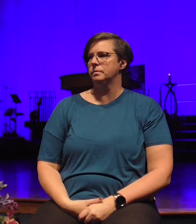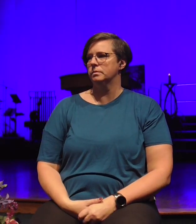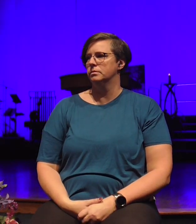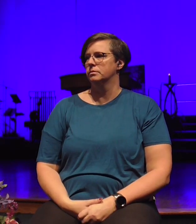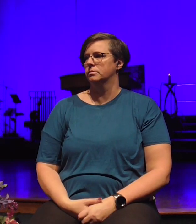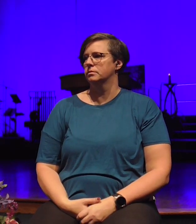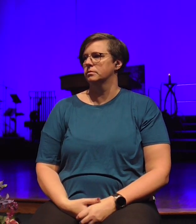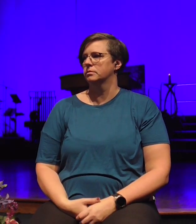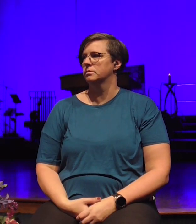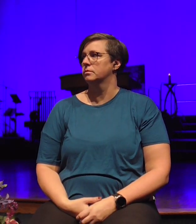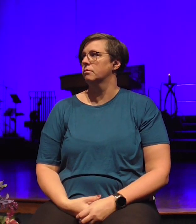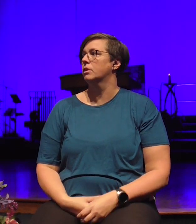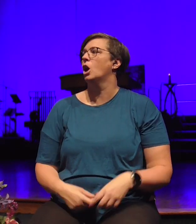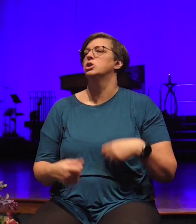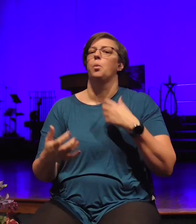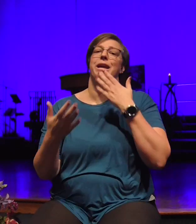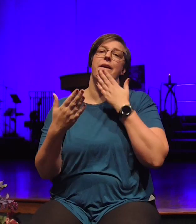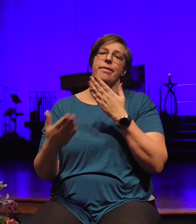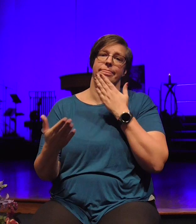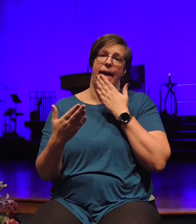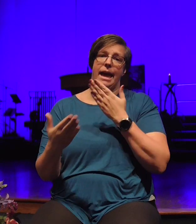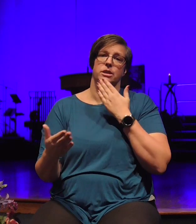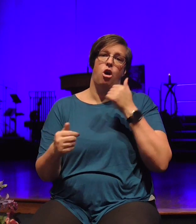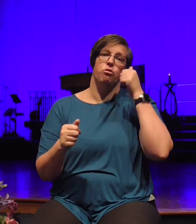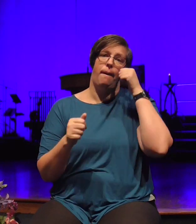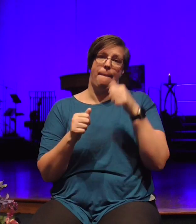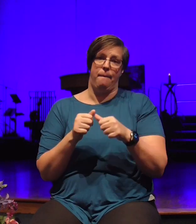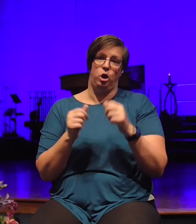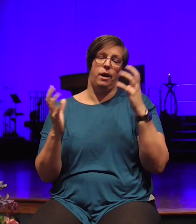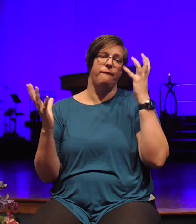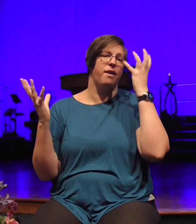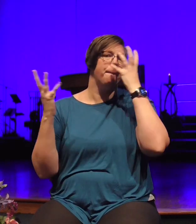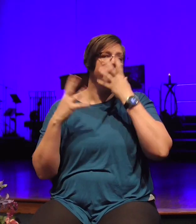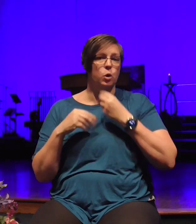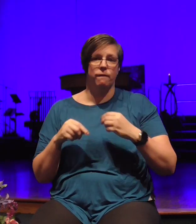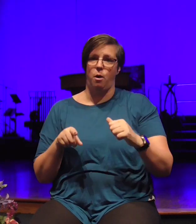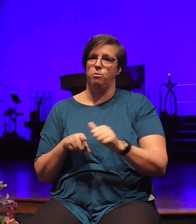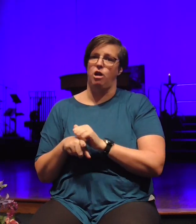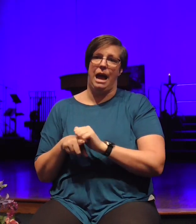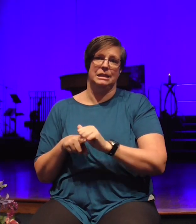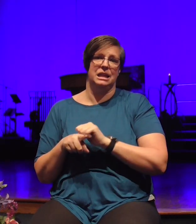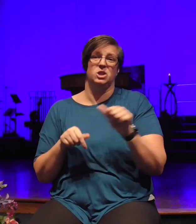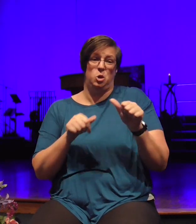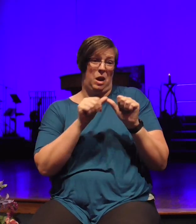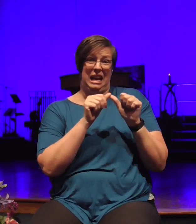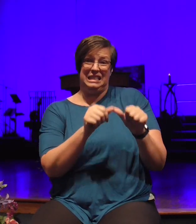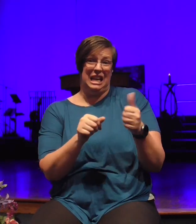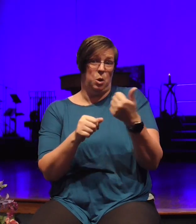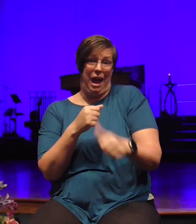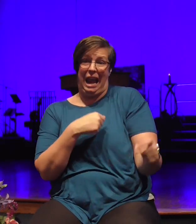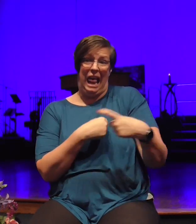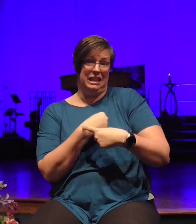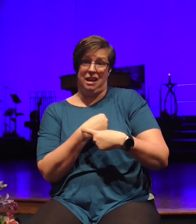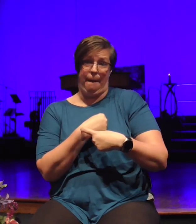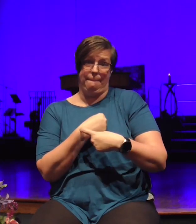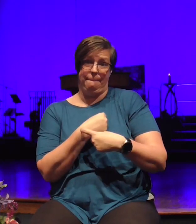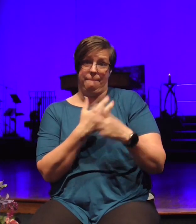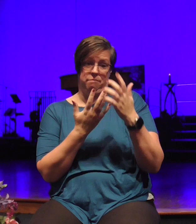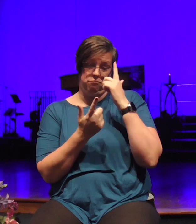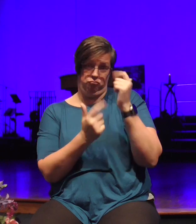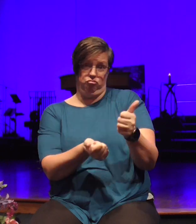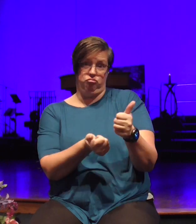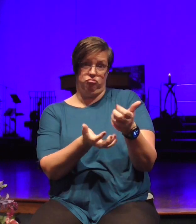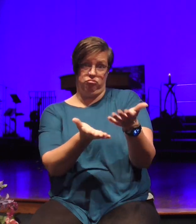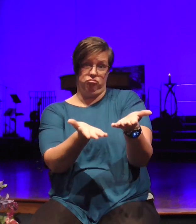And we give thanks for the remembering of this beautiful practice that we can continue anytime. Especially as we are going through